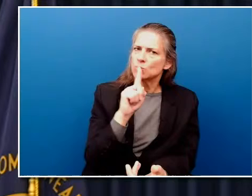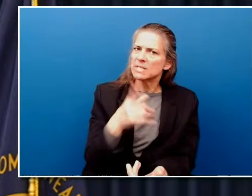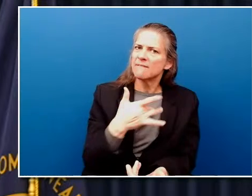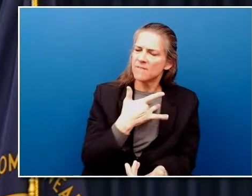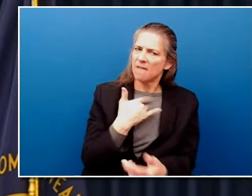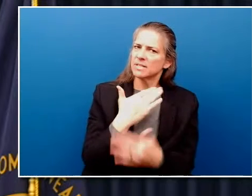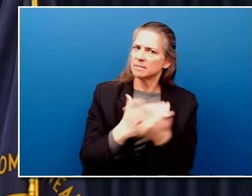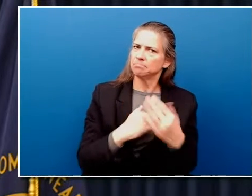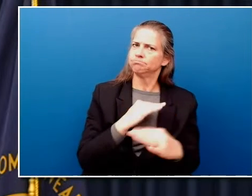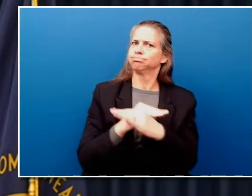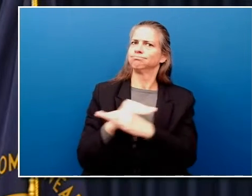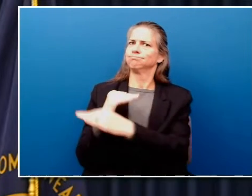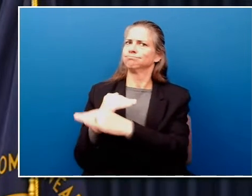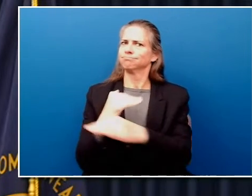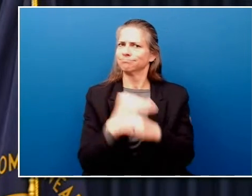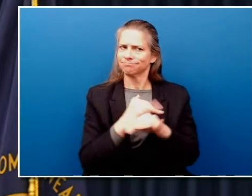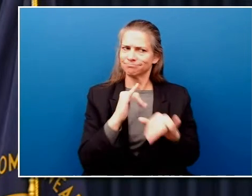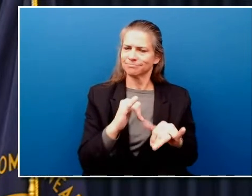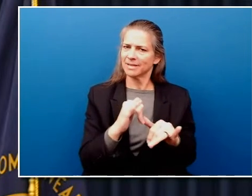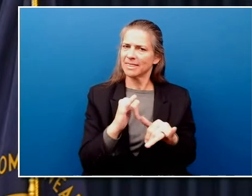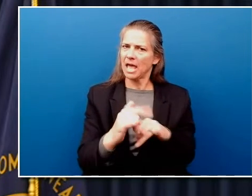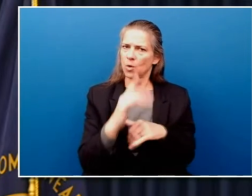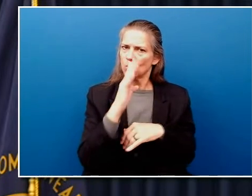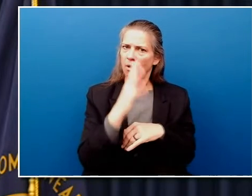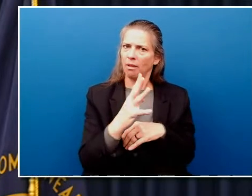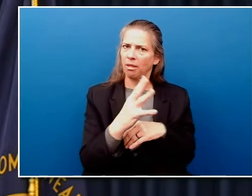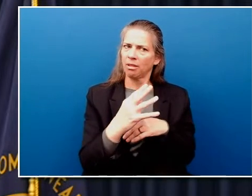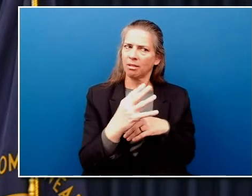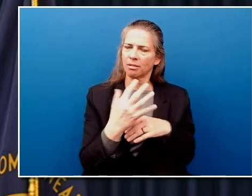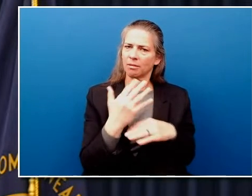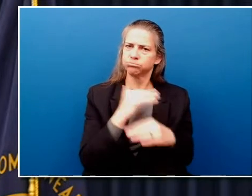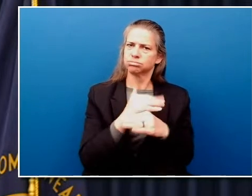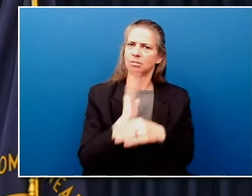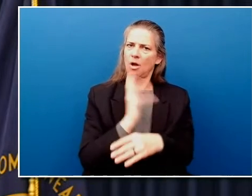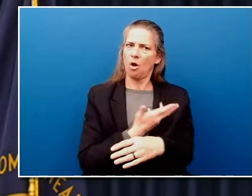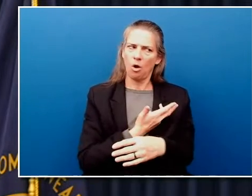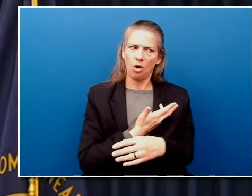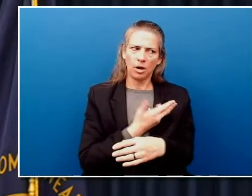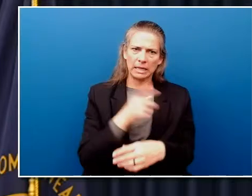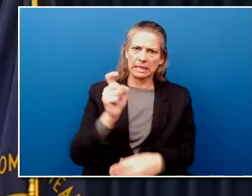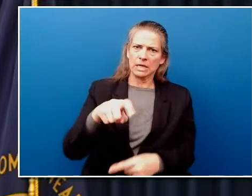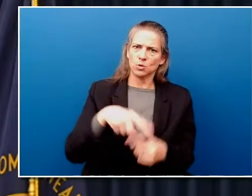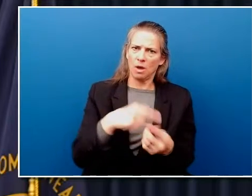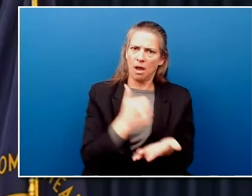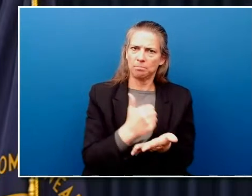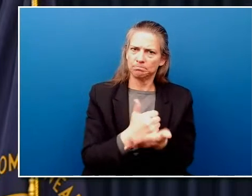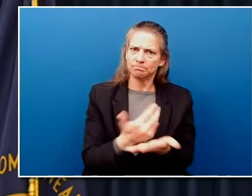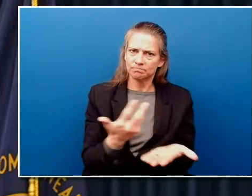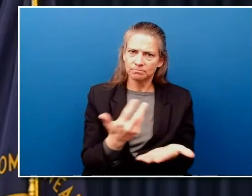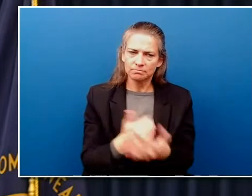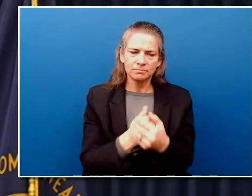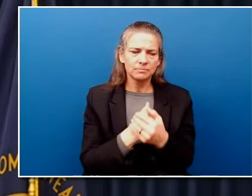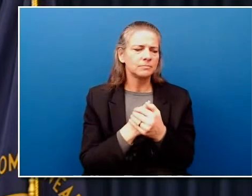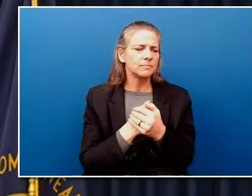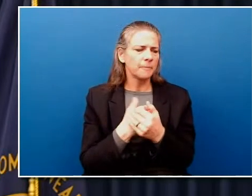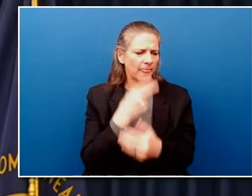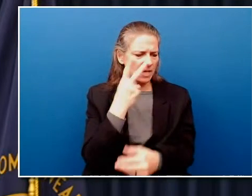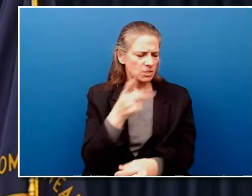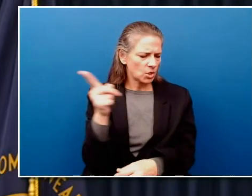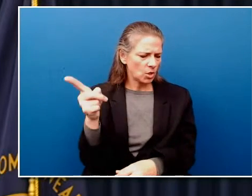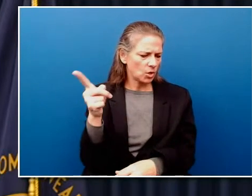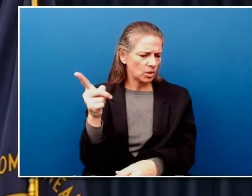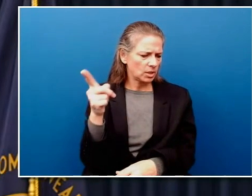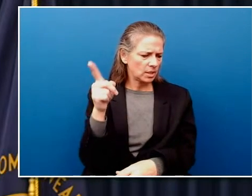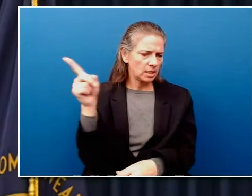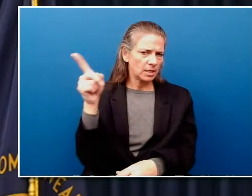the type of emergency response that we need. And I saw the other day that Senate President again said there was